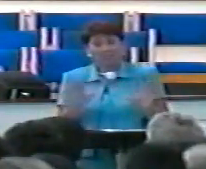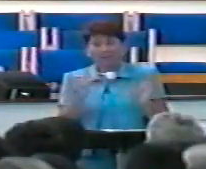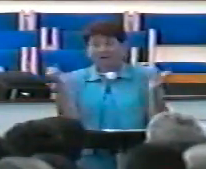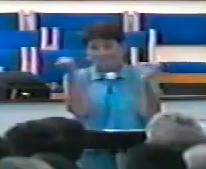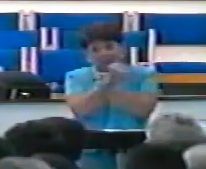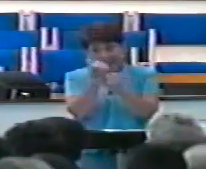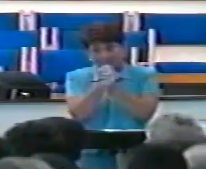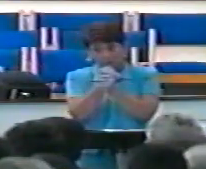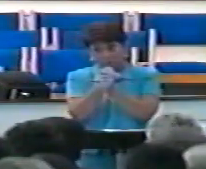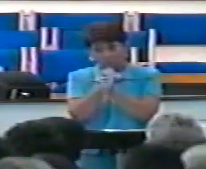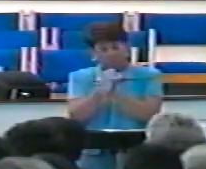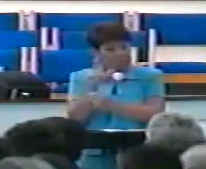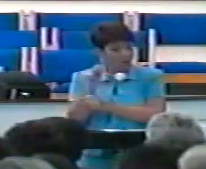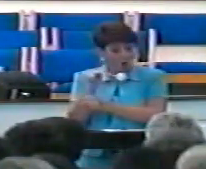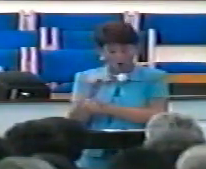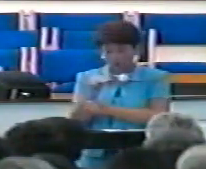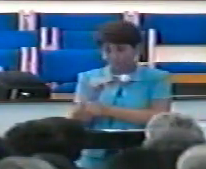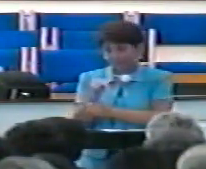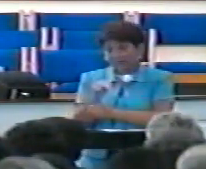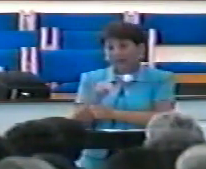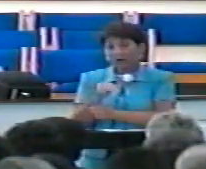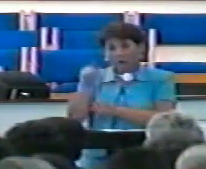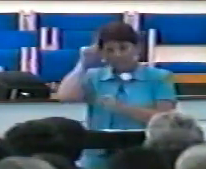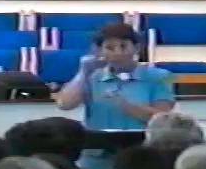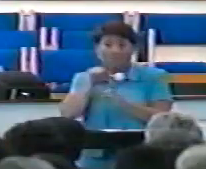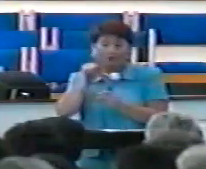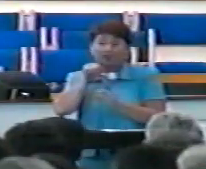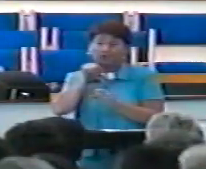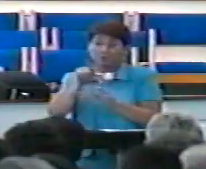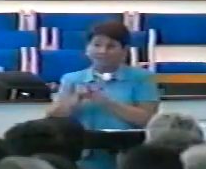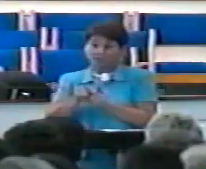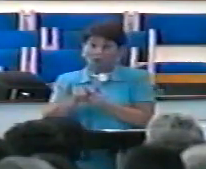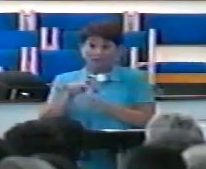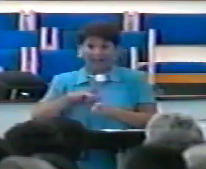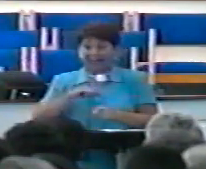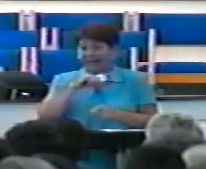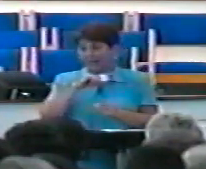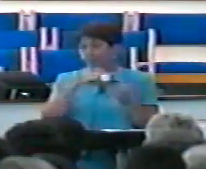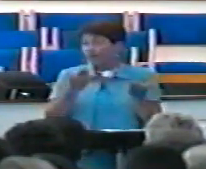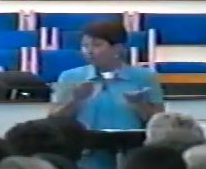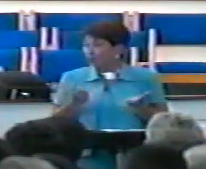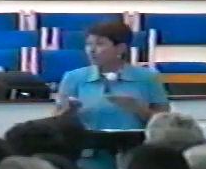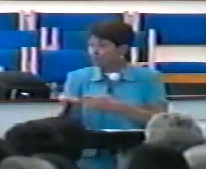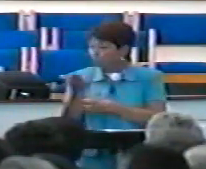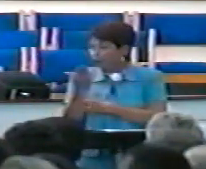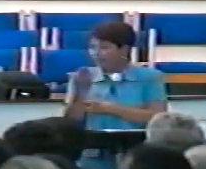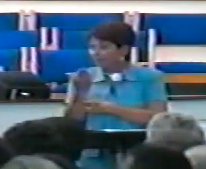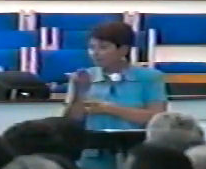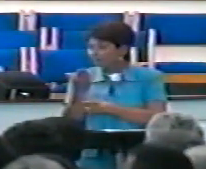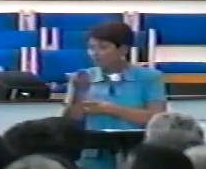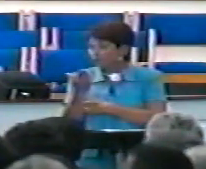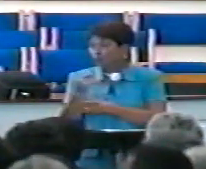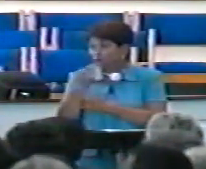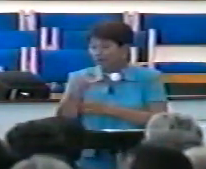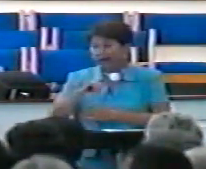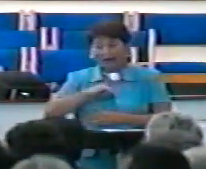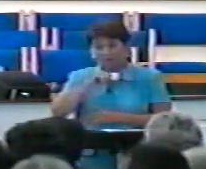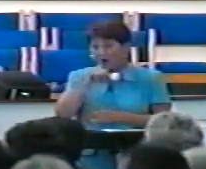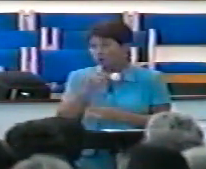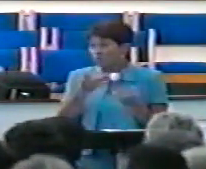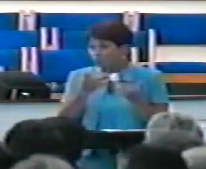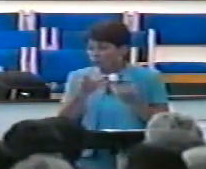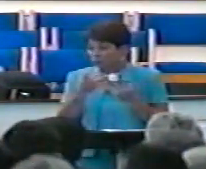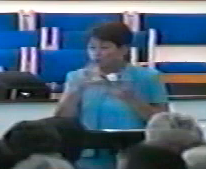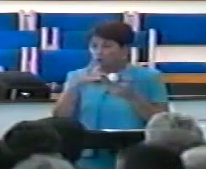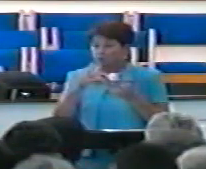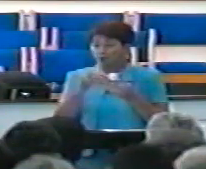willing whatsoever. Brothers and sisters, I'm here to tell you this morning that I'm not willing for our children just to be turned over to a